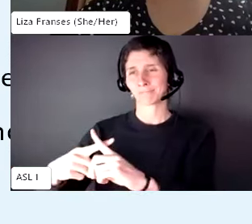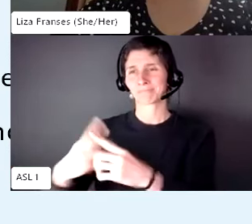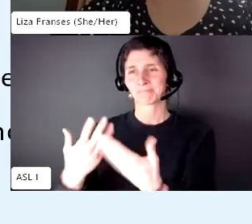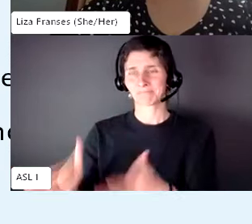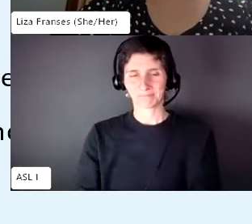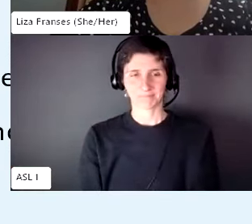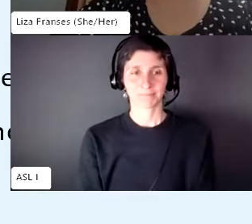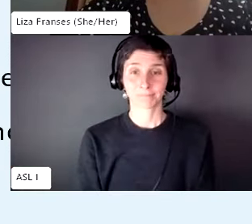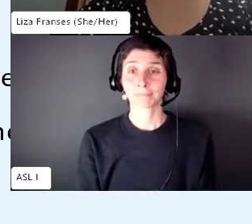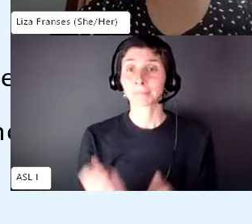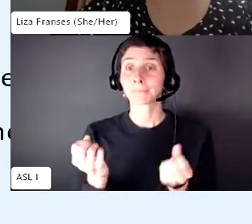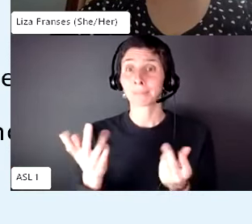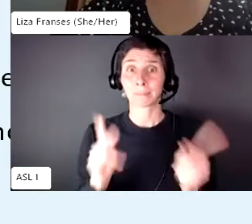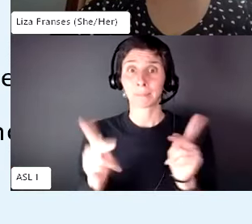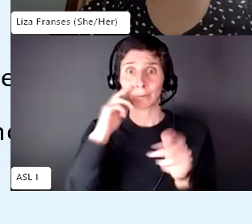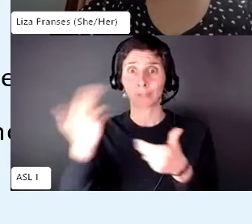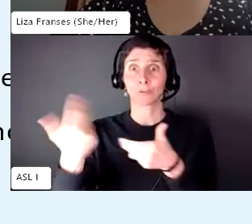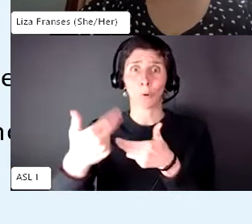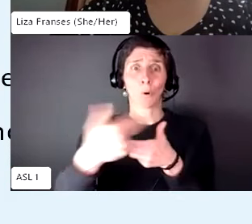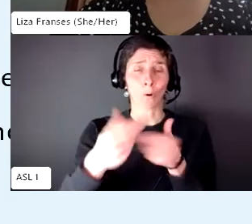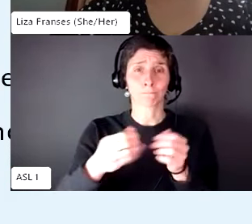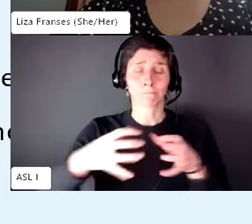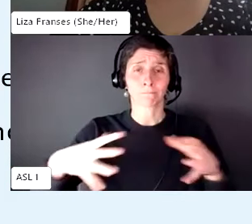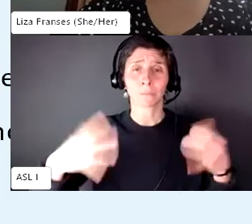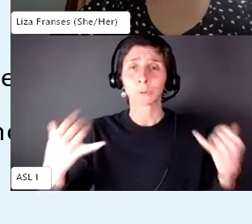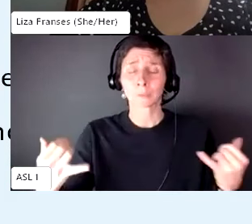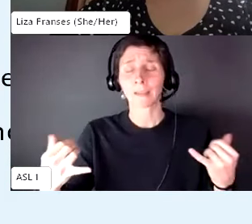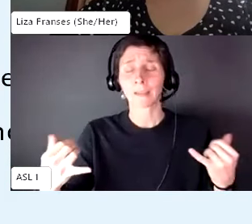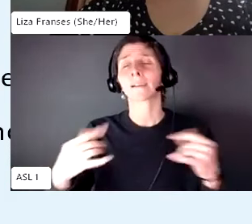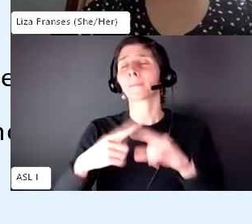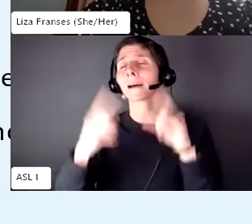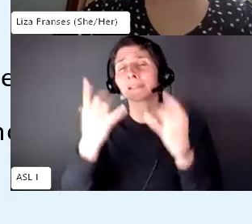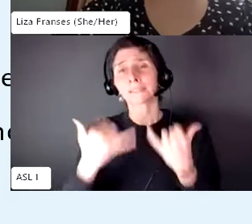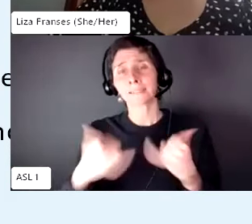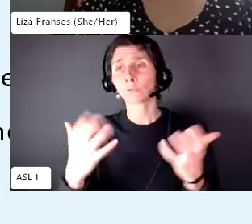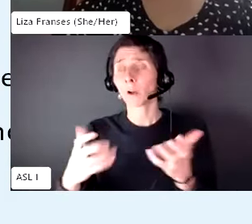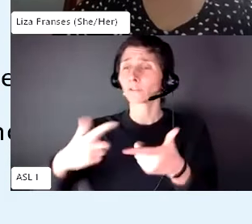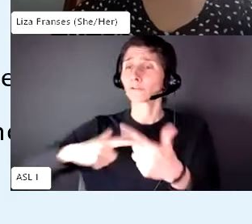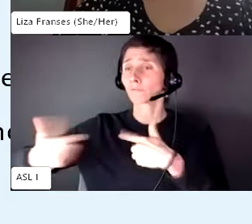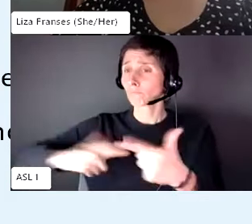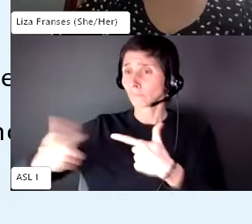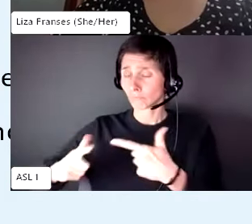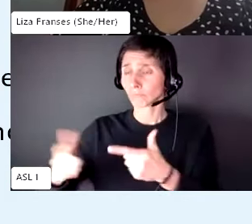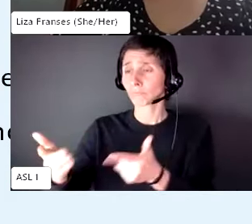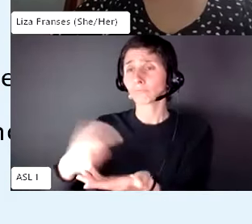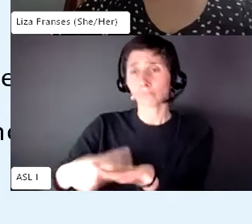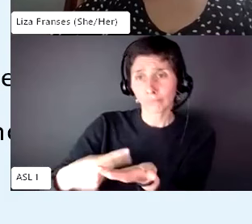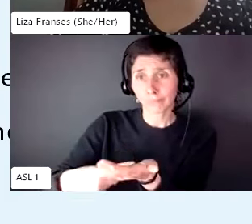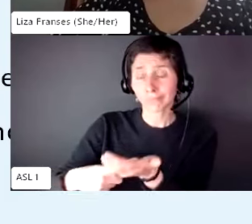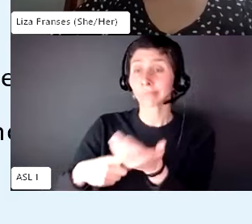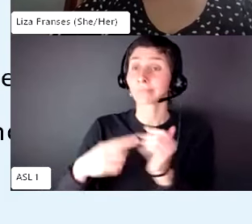many people that will be joining us today, but we do encourage you to have conversations in the chat box. If there's comments that you would like